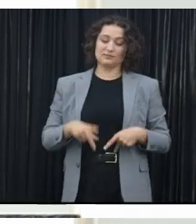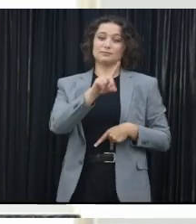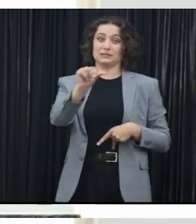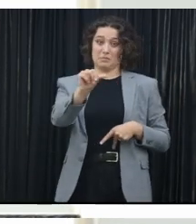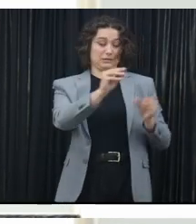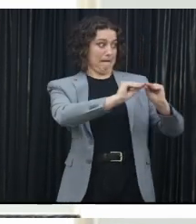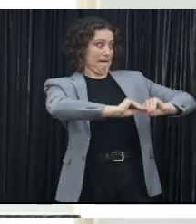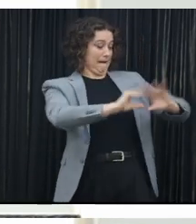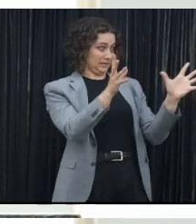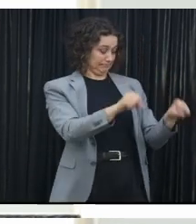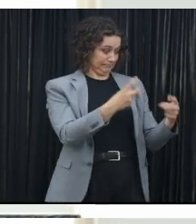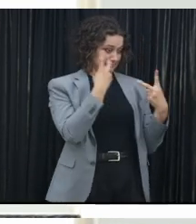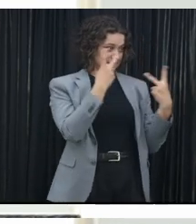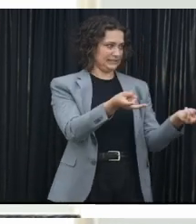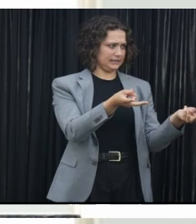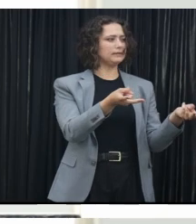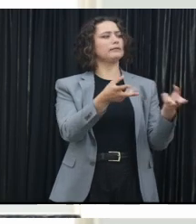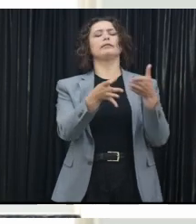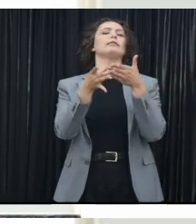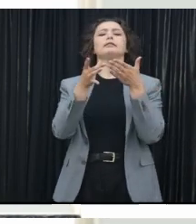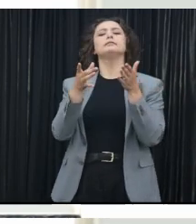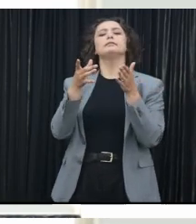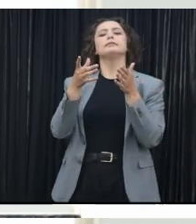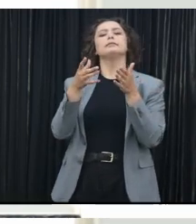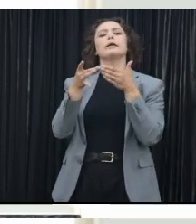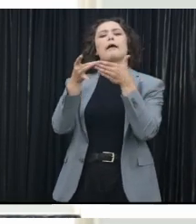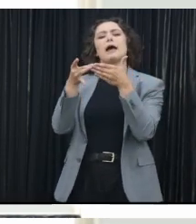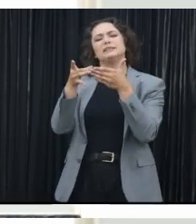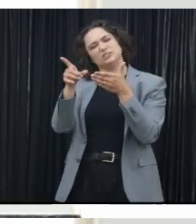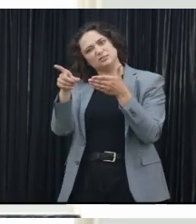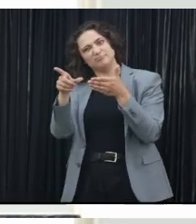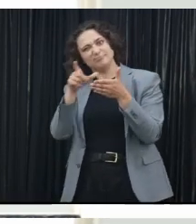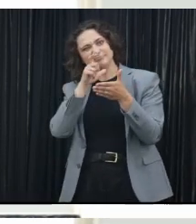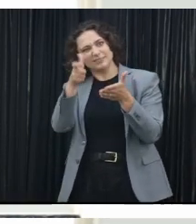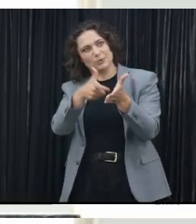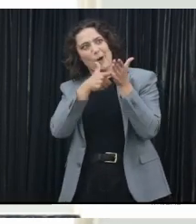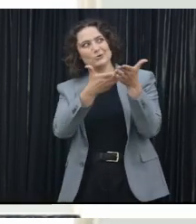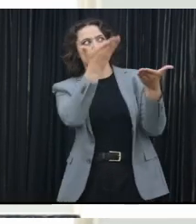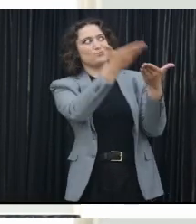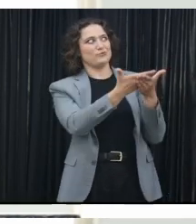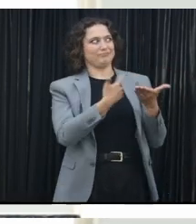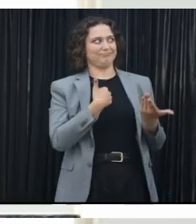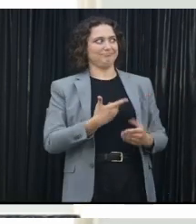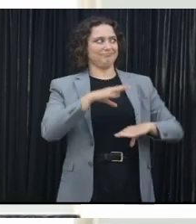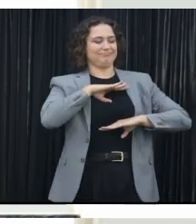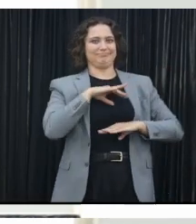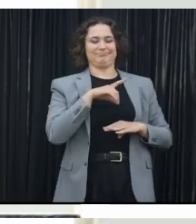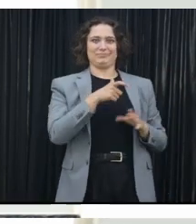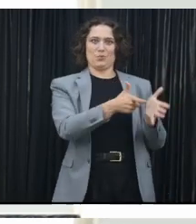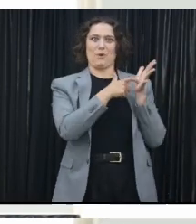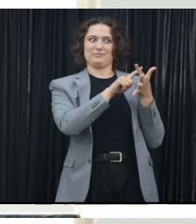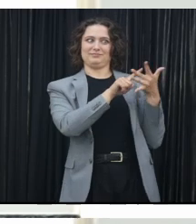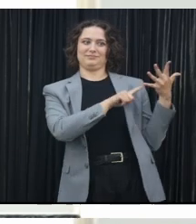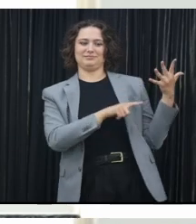published by HUD, establishes that it's unnecessary to prove to you that the individual meets that definition of disability. So for